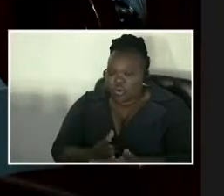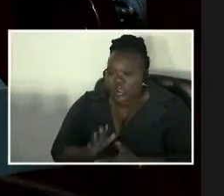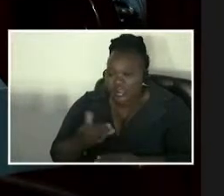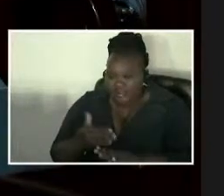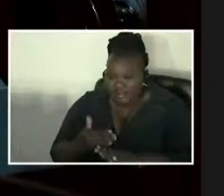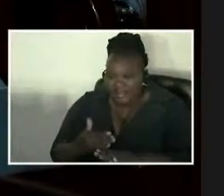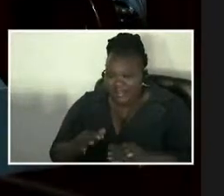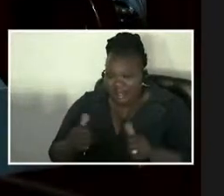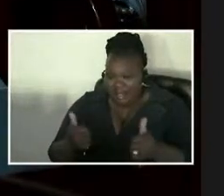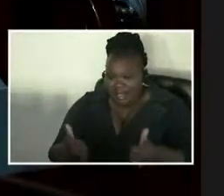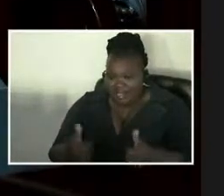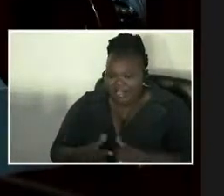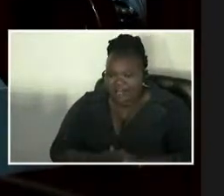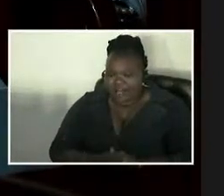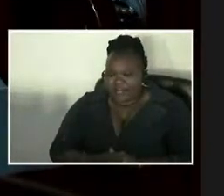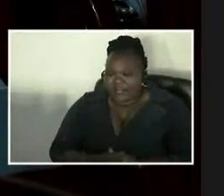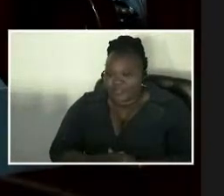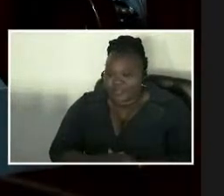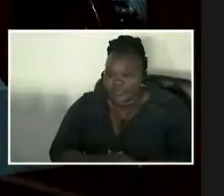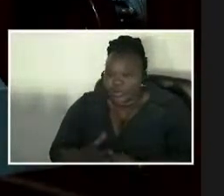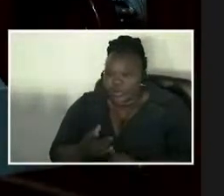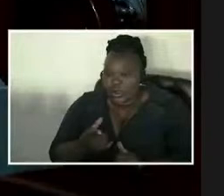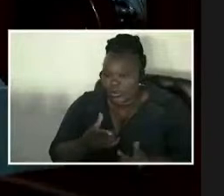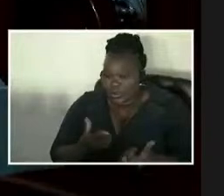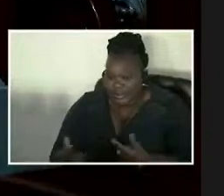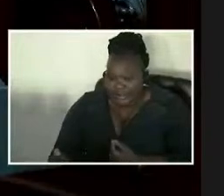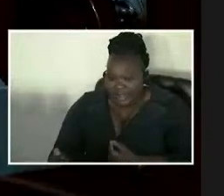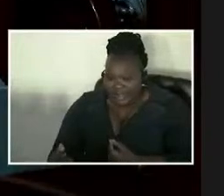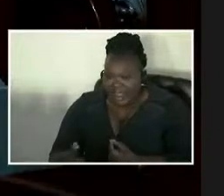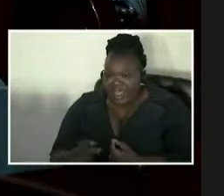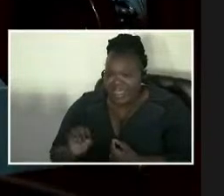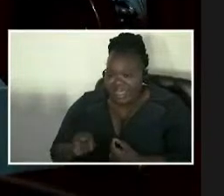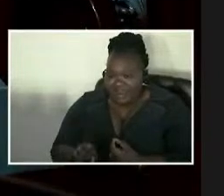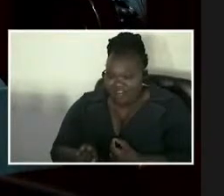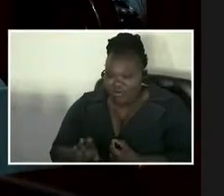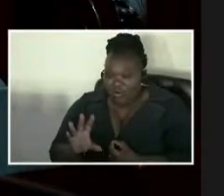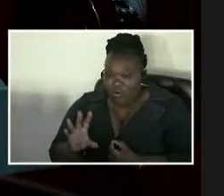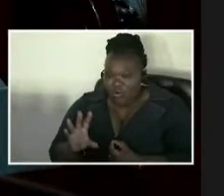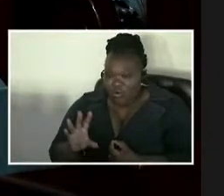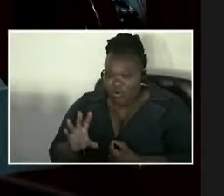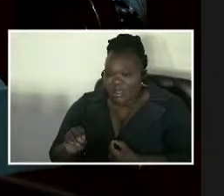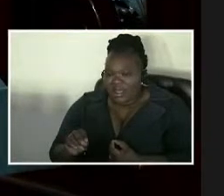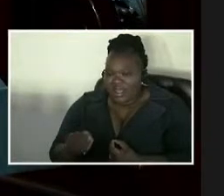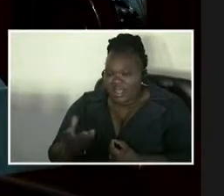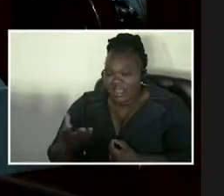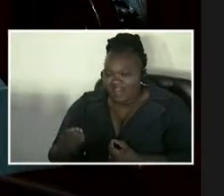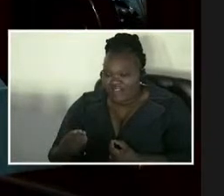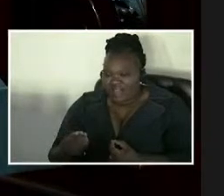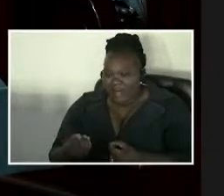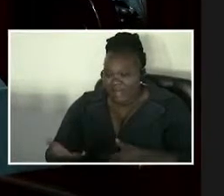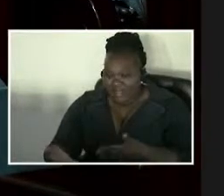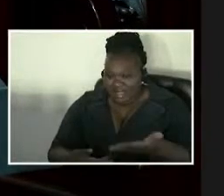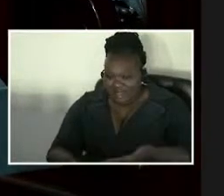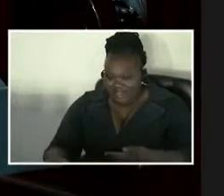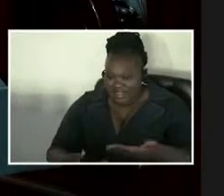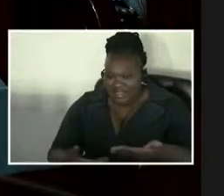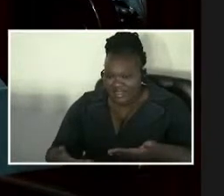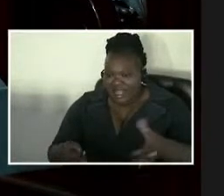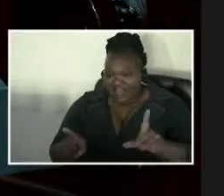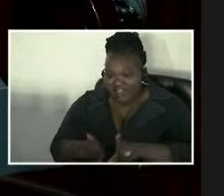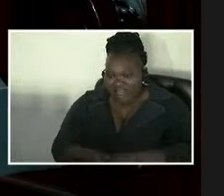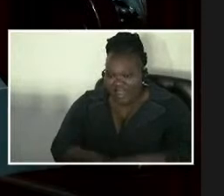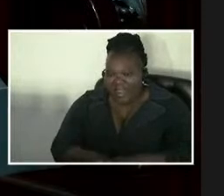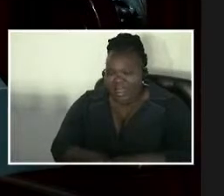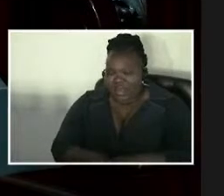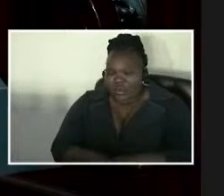of the facilities it is done when there are facilities that offer the same services and are at close